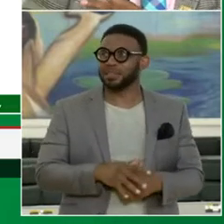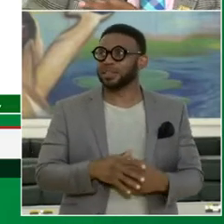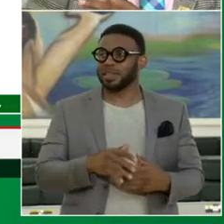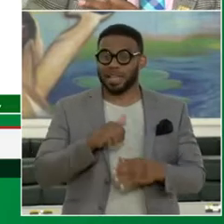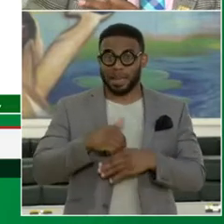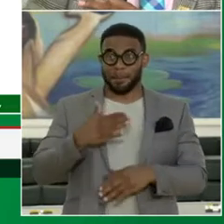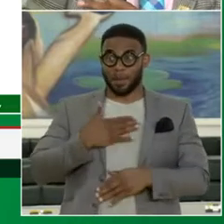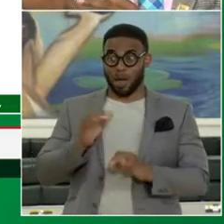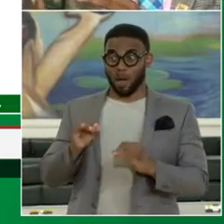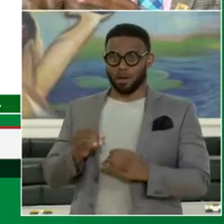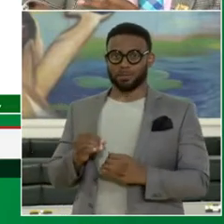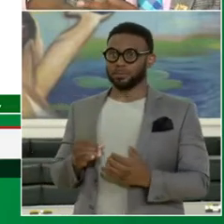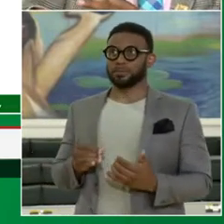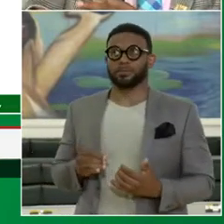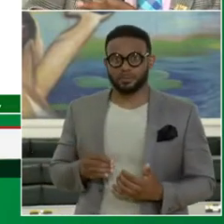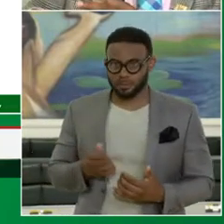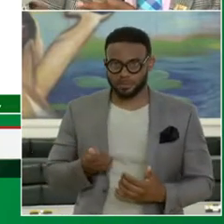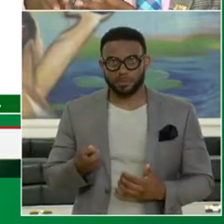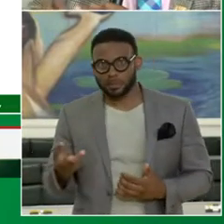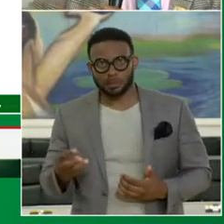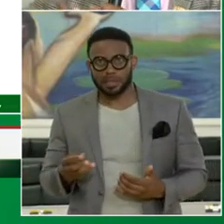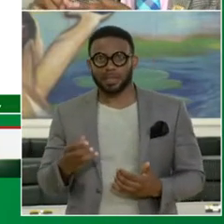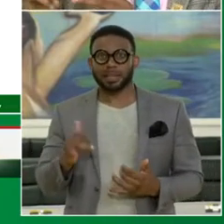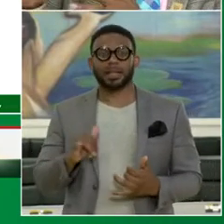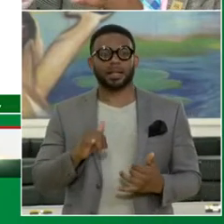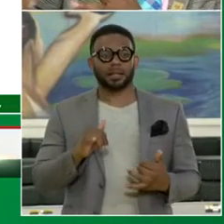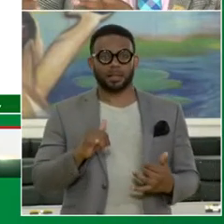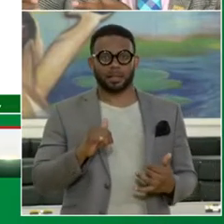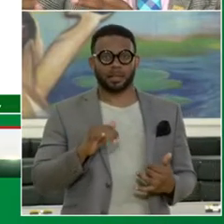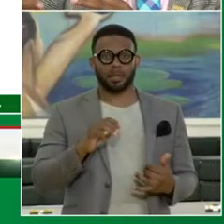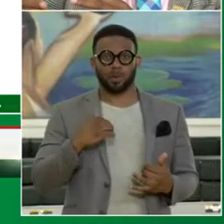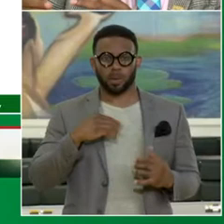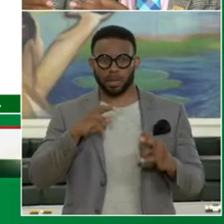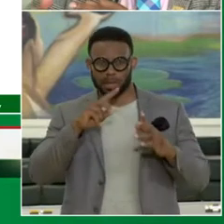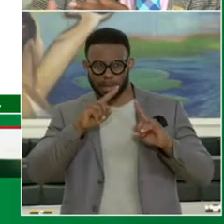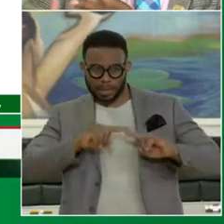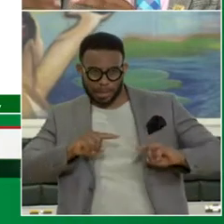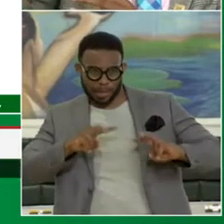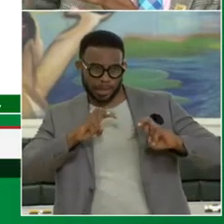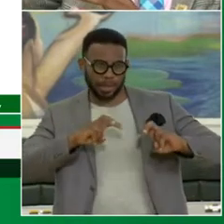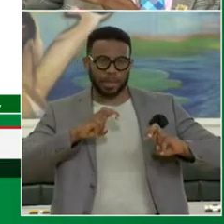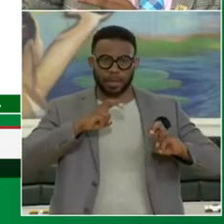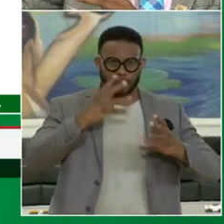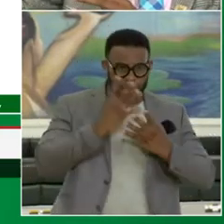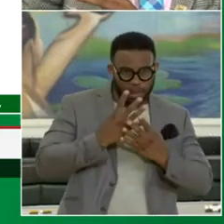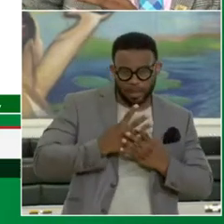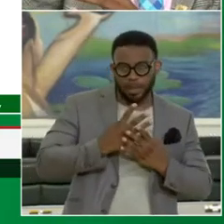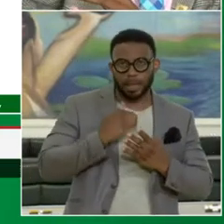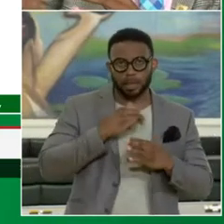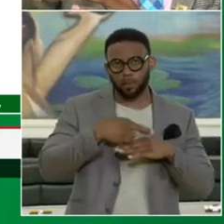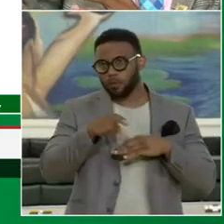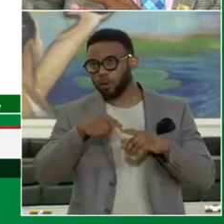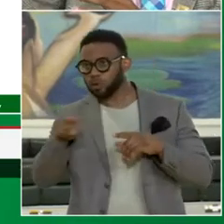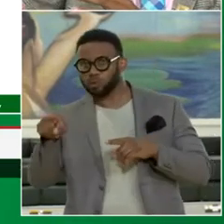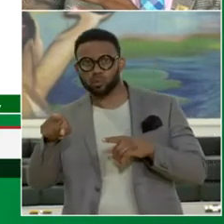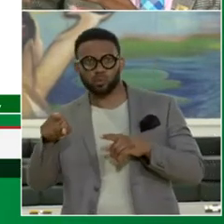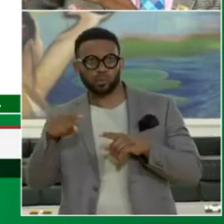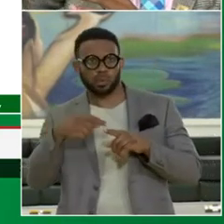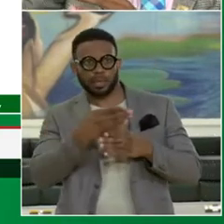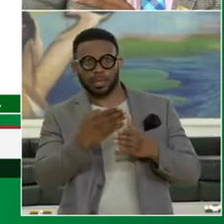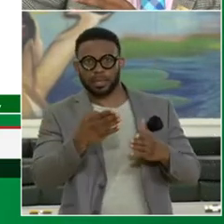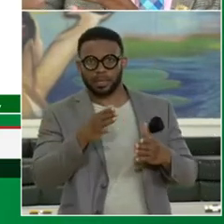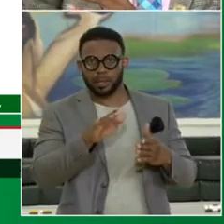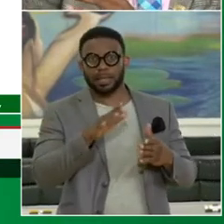in my office. And this gives us, because now we do an assessment of an individual and refer them to the things that